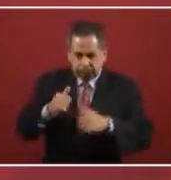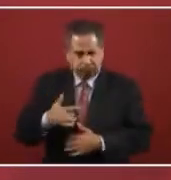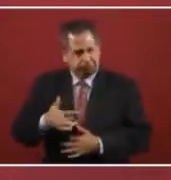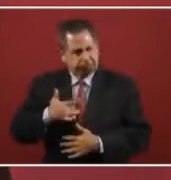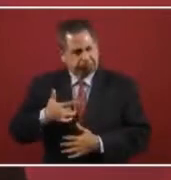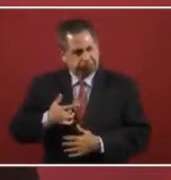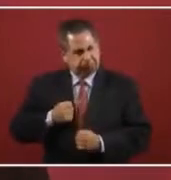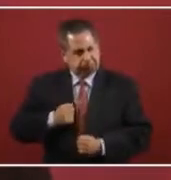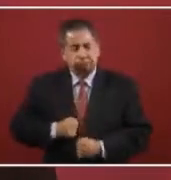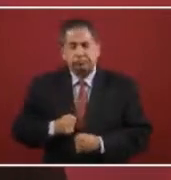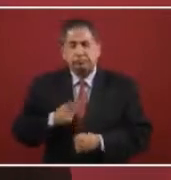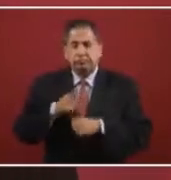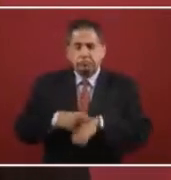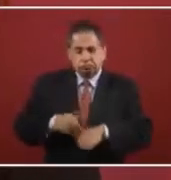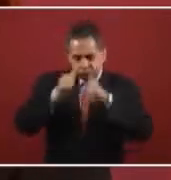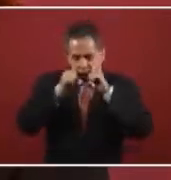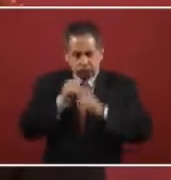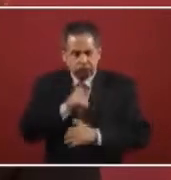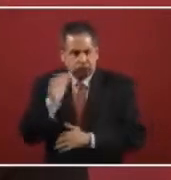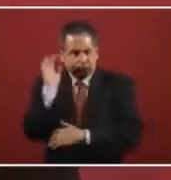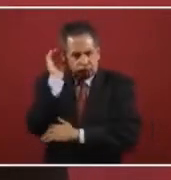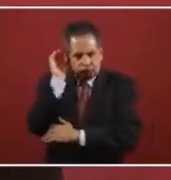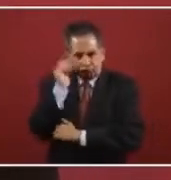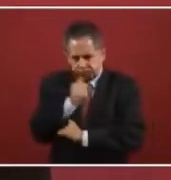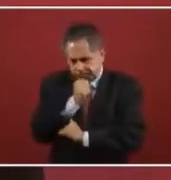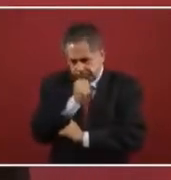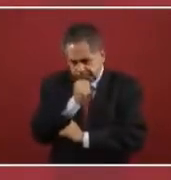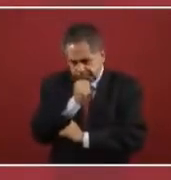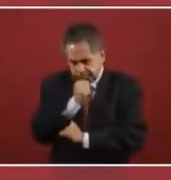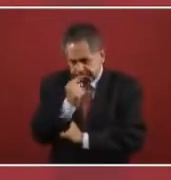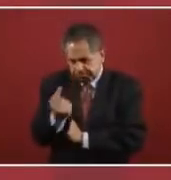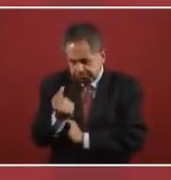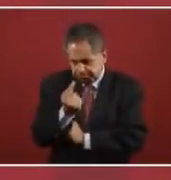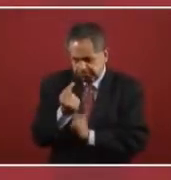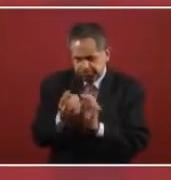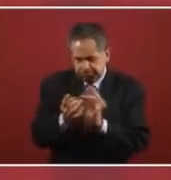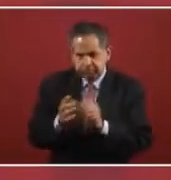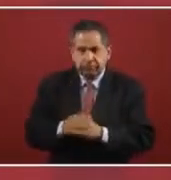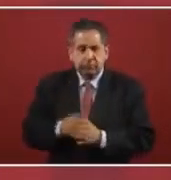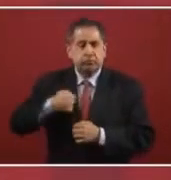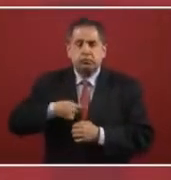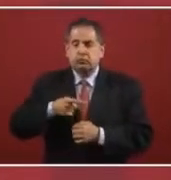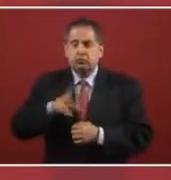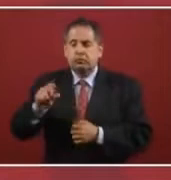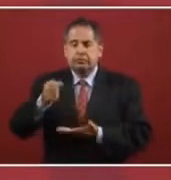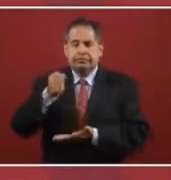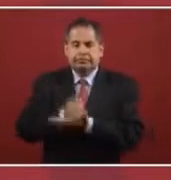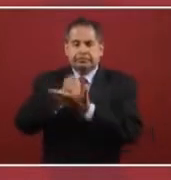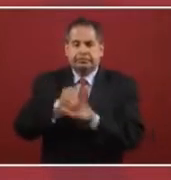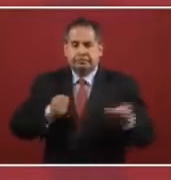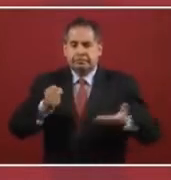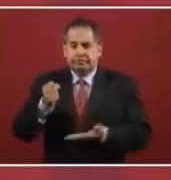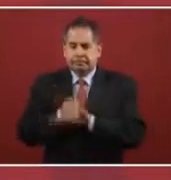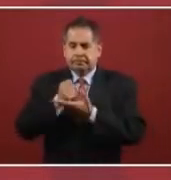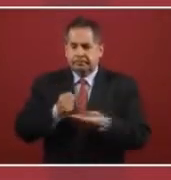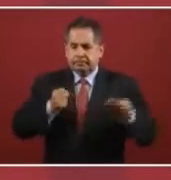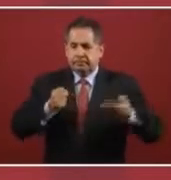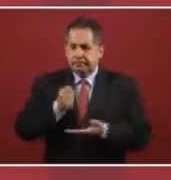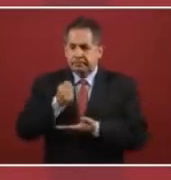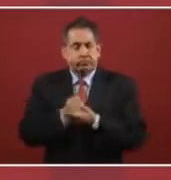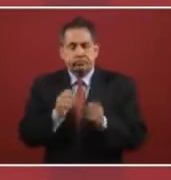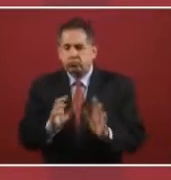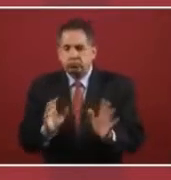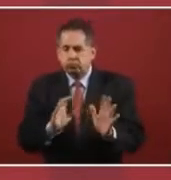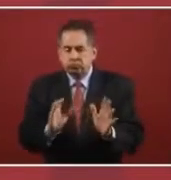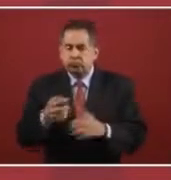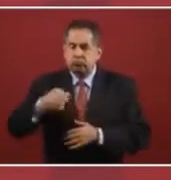tenemos, and conviction, es escuchar a la gente, is that we need to listen to the people. Nosotros it's the no most somos important thing. De partes. We're nosotros not somos la parte separate officials.